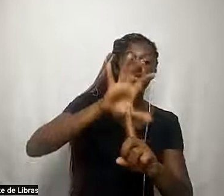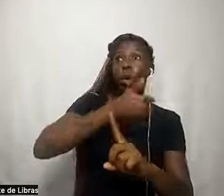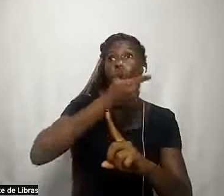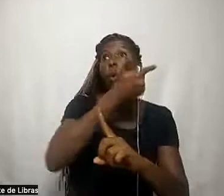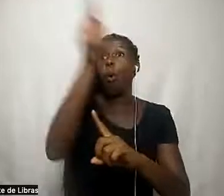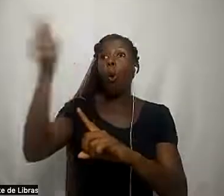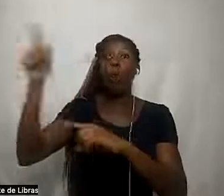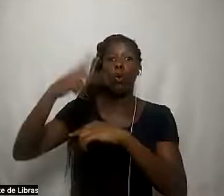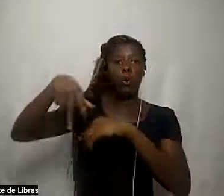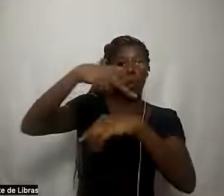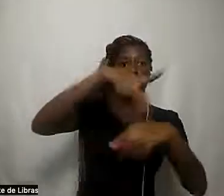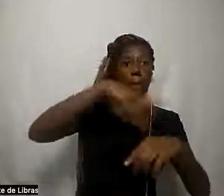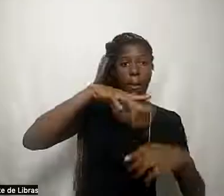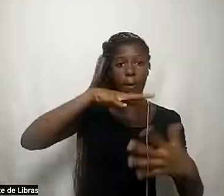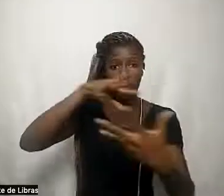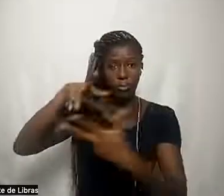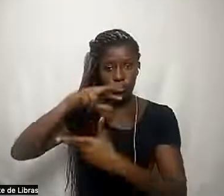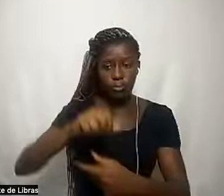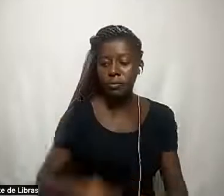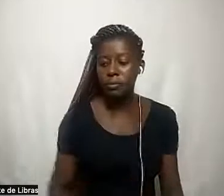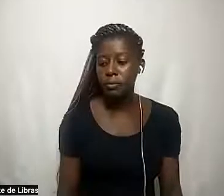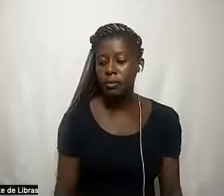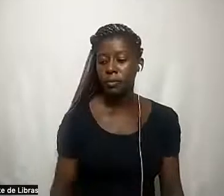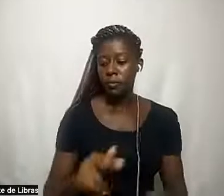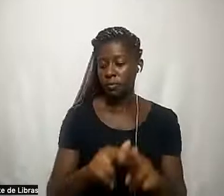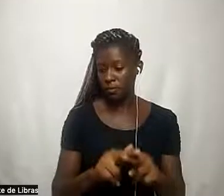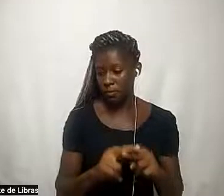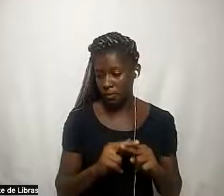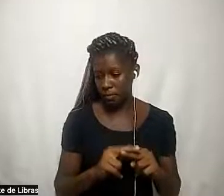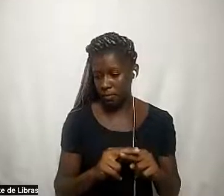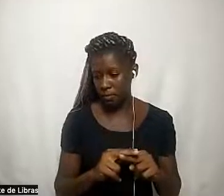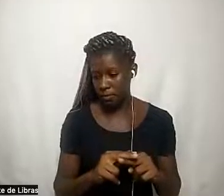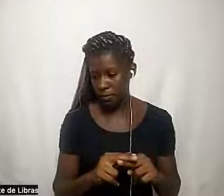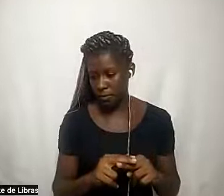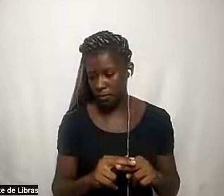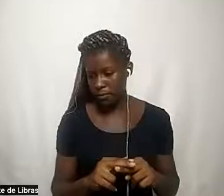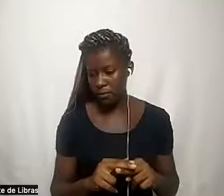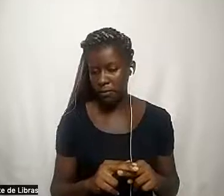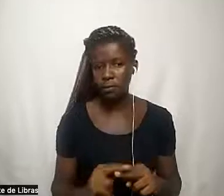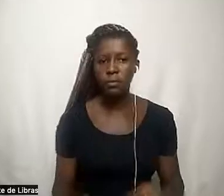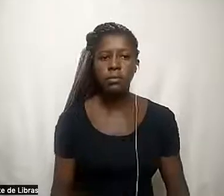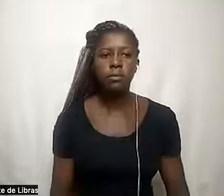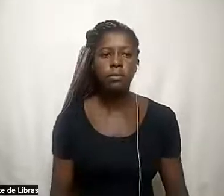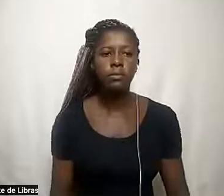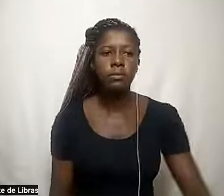international policies. Starting from the cetaceans national plans that